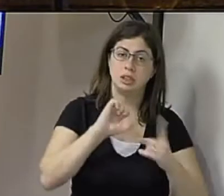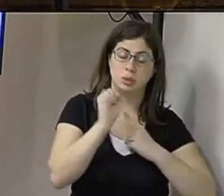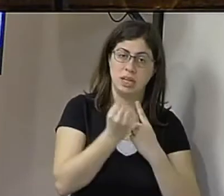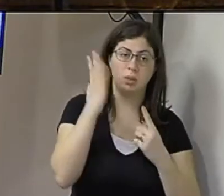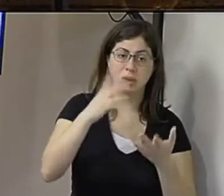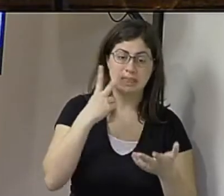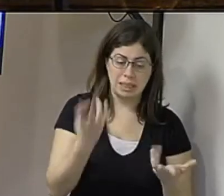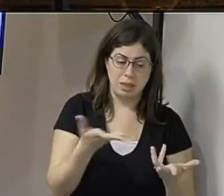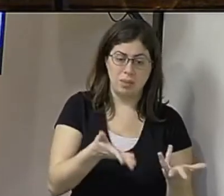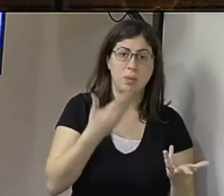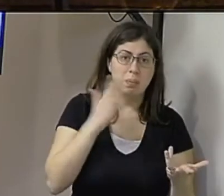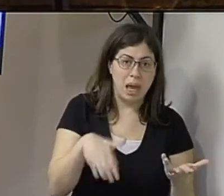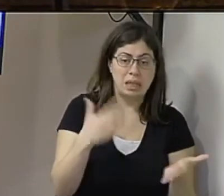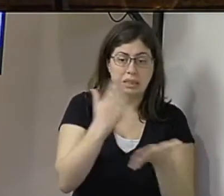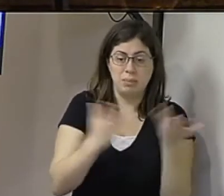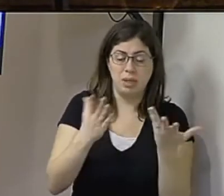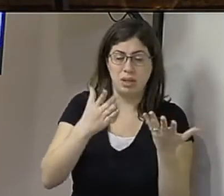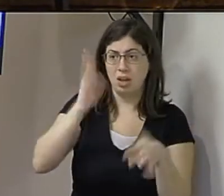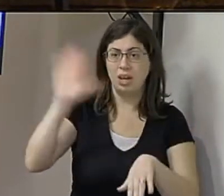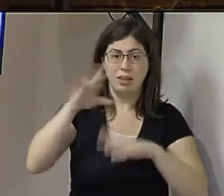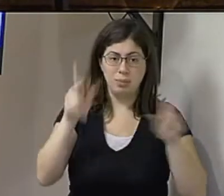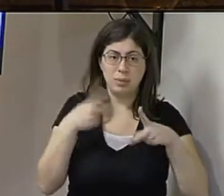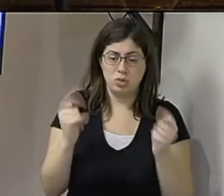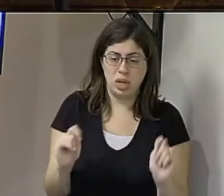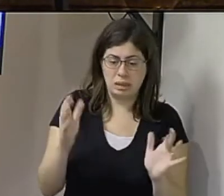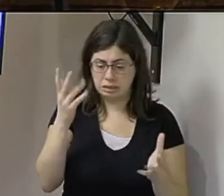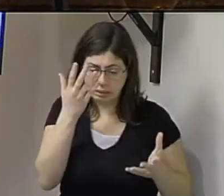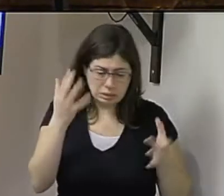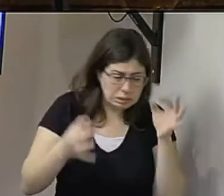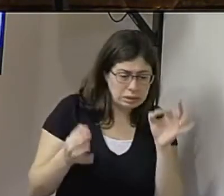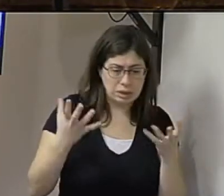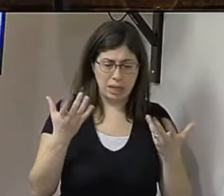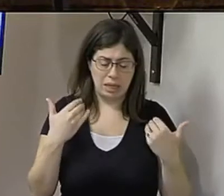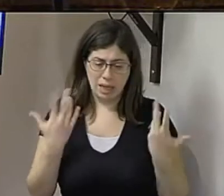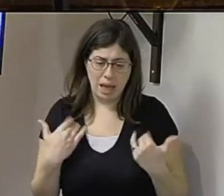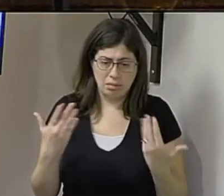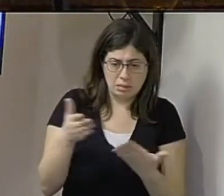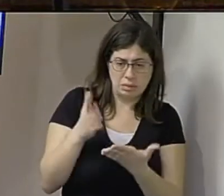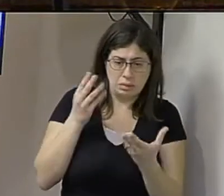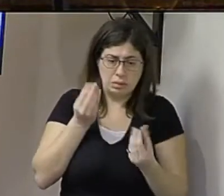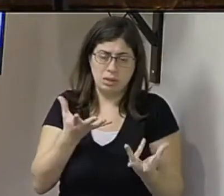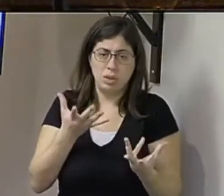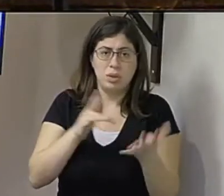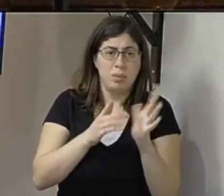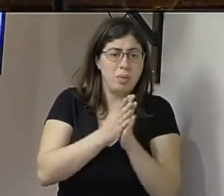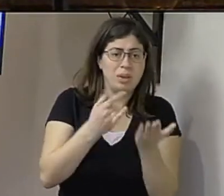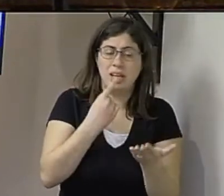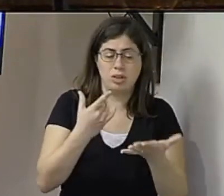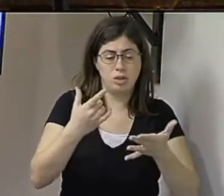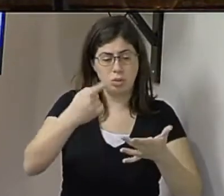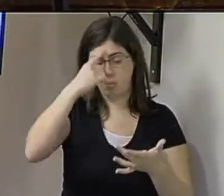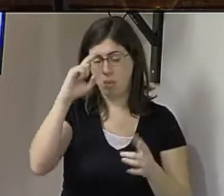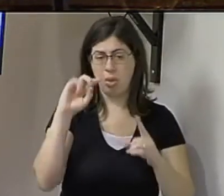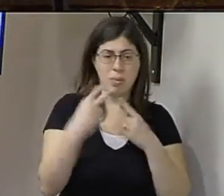we're about to see how it was so bad that in some ways God's people were having to compromise and make these decisions that the book doesn't even tell you how to think about. It just lays them out